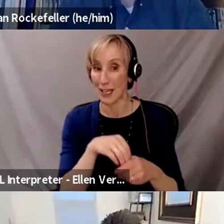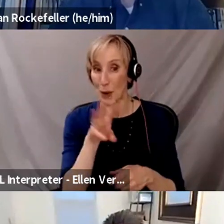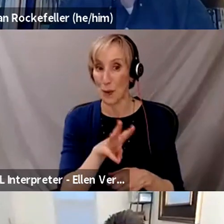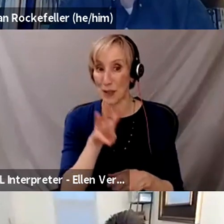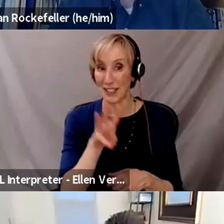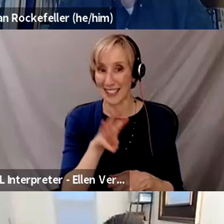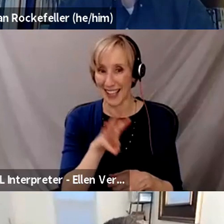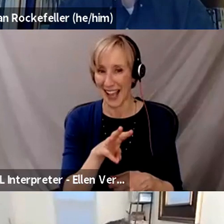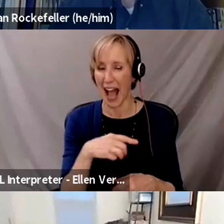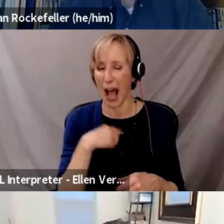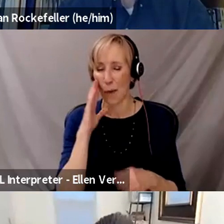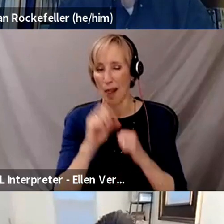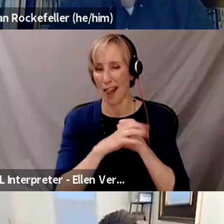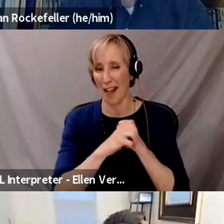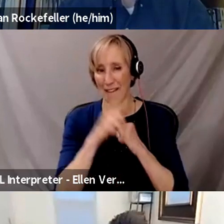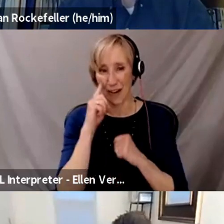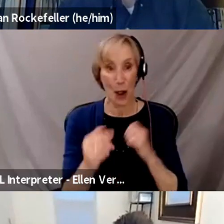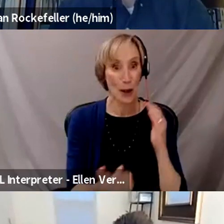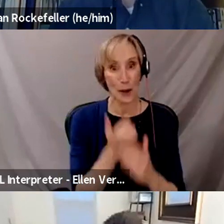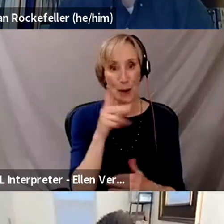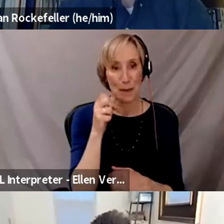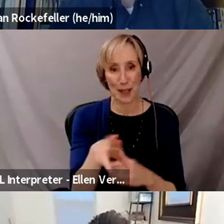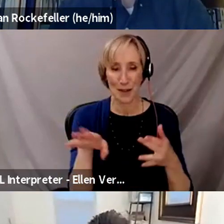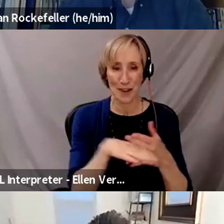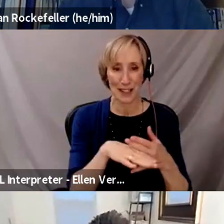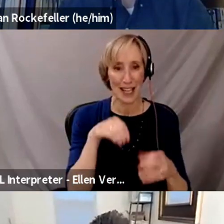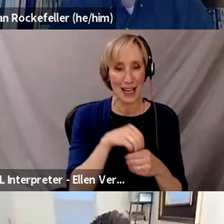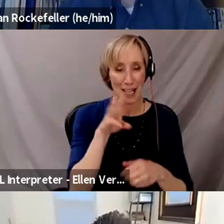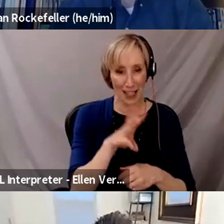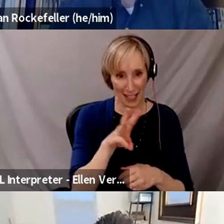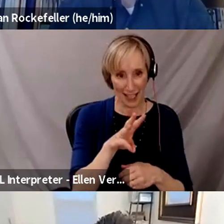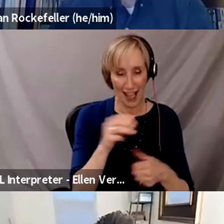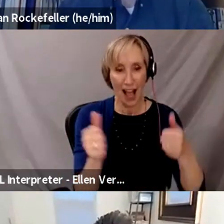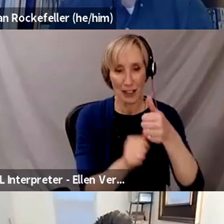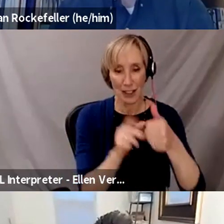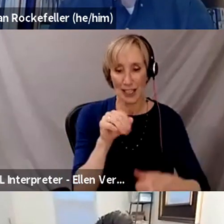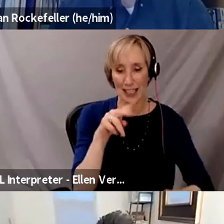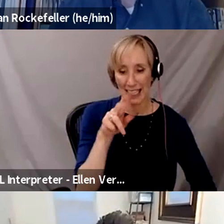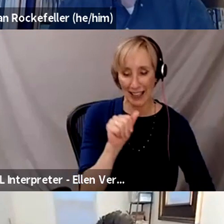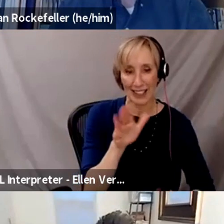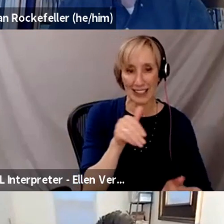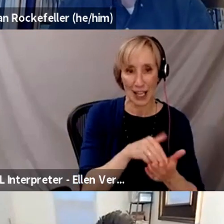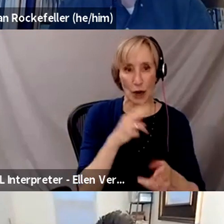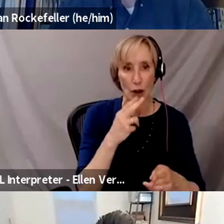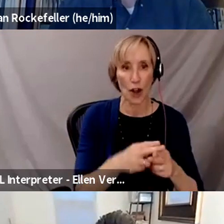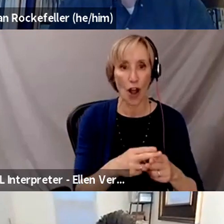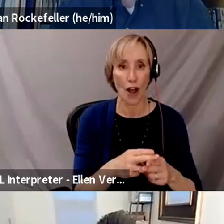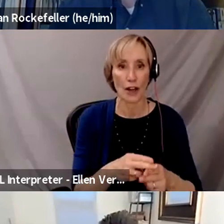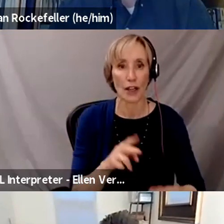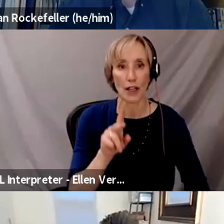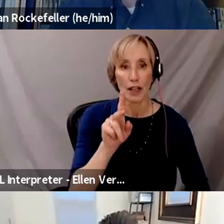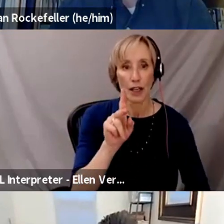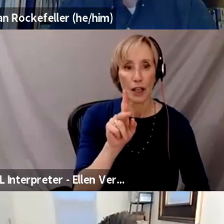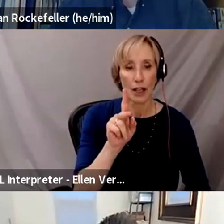do it for you. There's a new peer respite through the Kiva centers in Worcester called Karaya, and they've already had, I